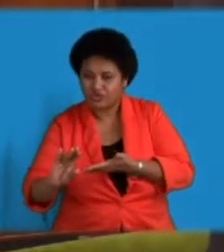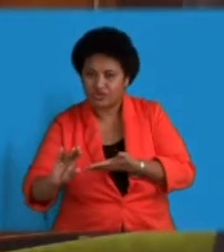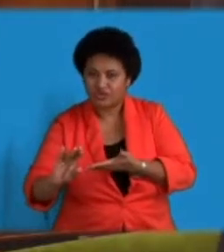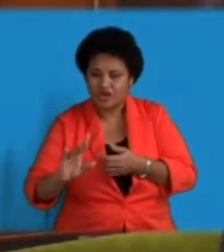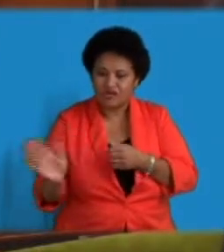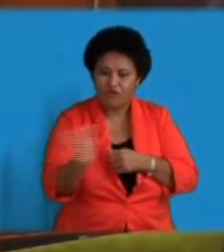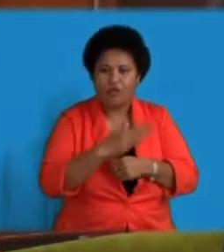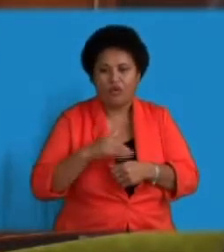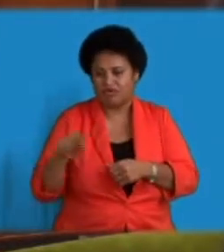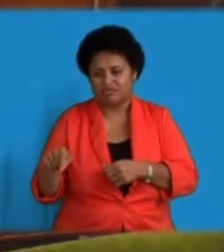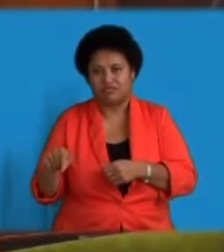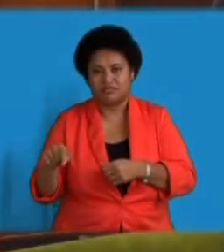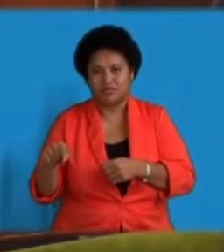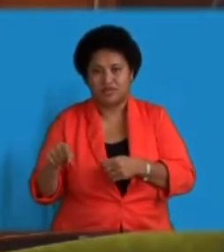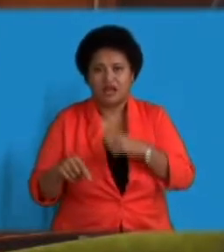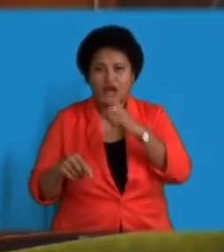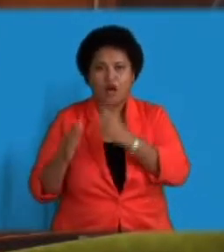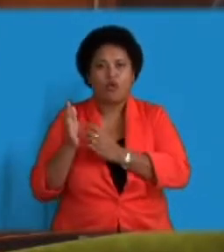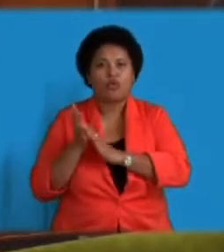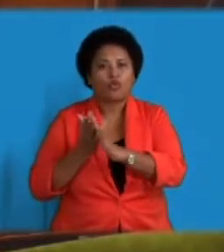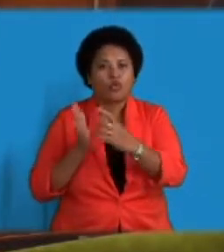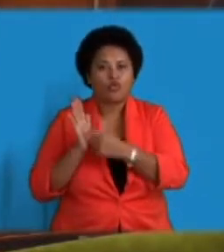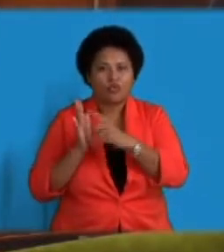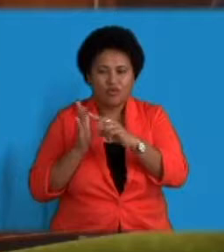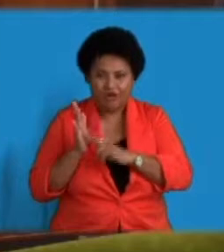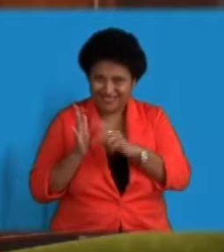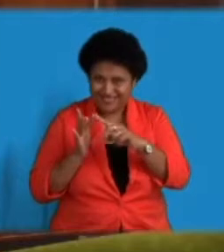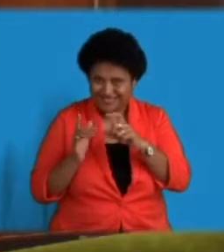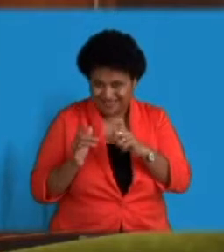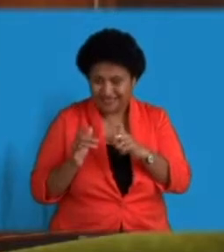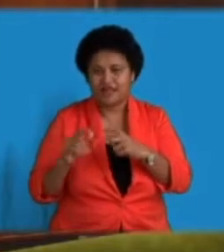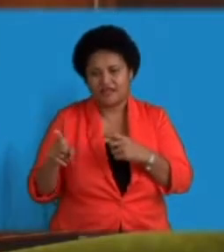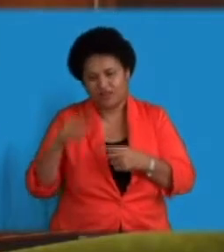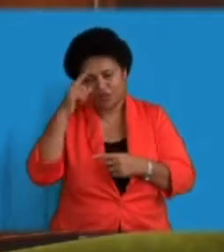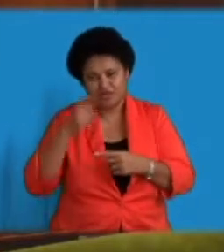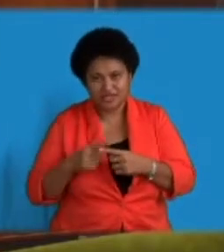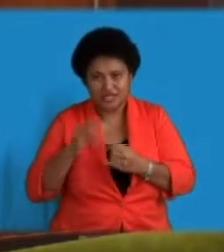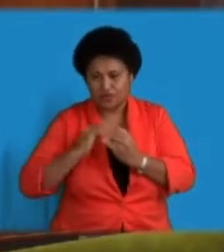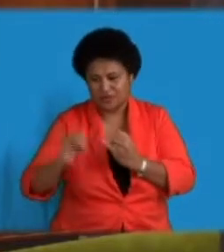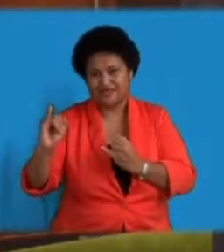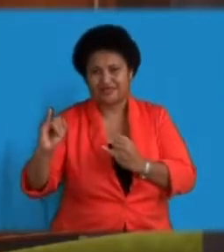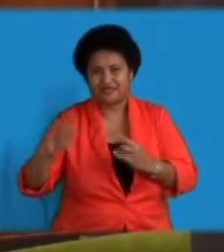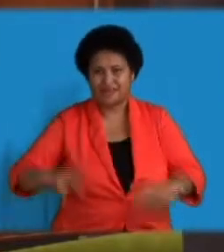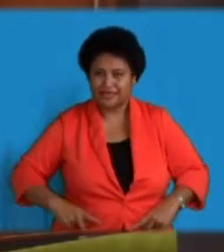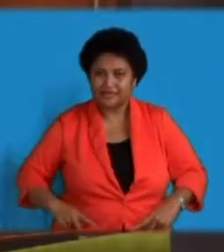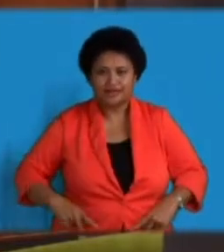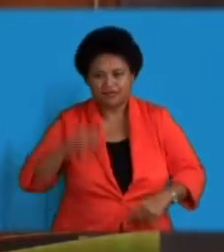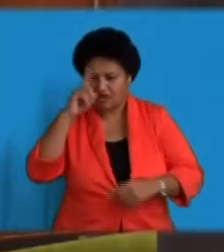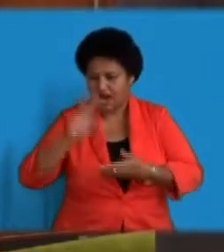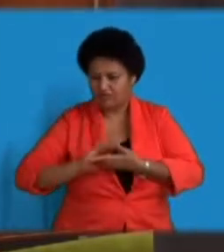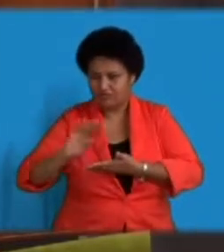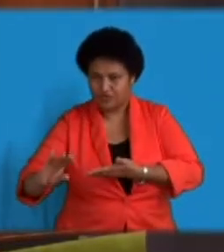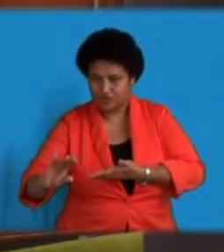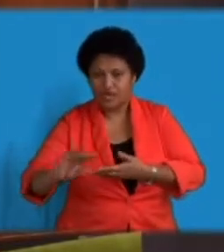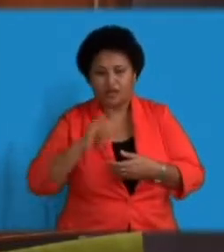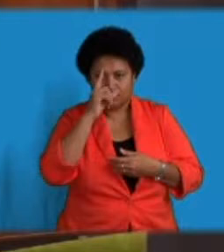kidney chronic patients. The Ministry of Health and Medical Services recognizes the financial burden that regular dialysis can impose on and